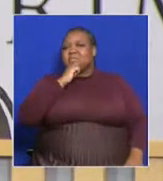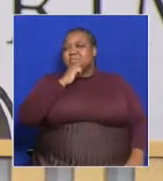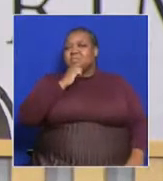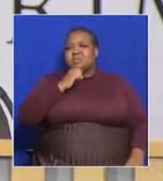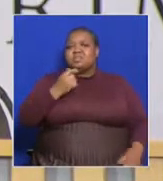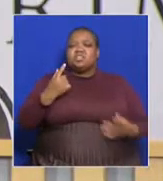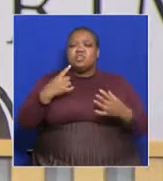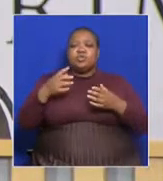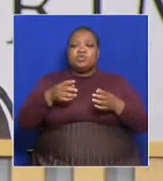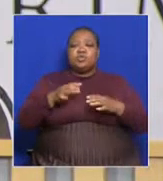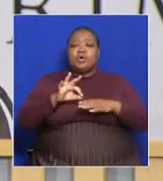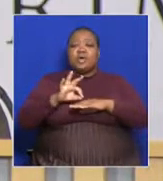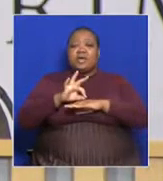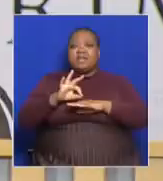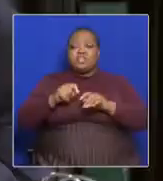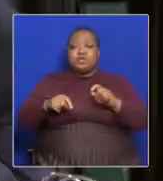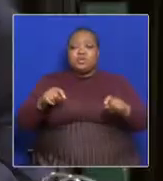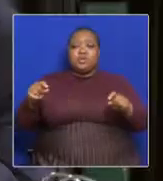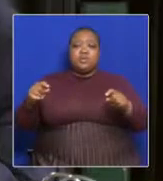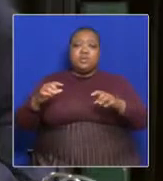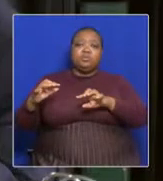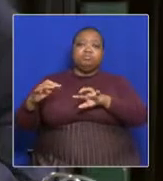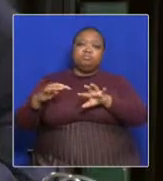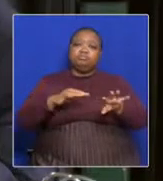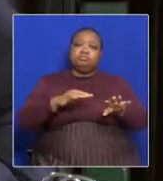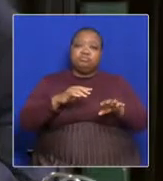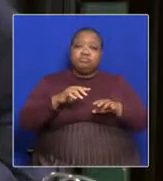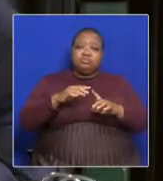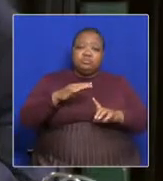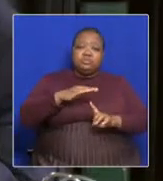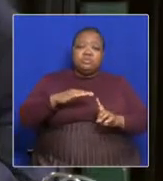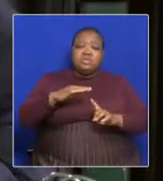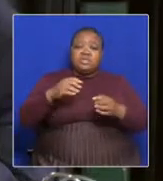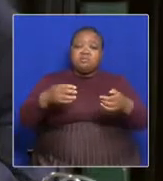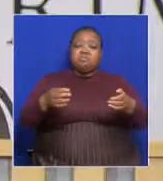enough people to secure the area?